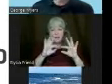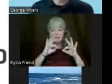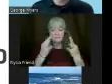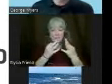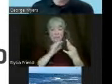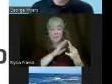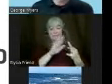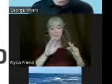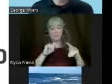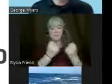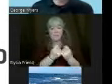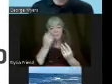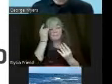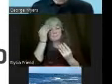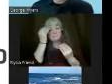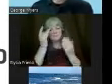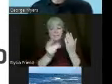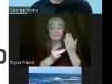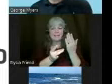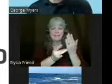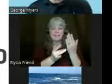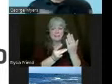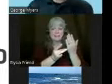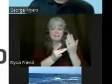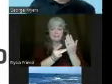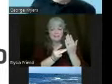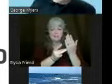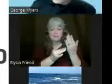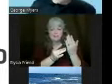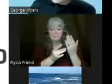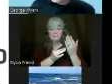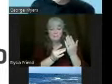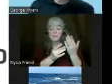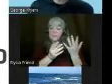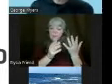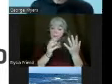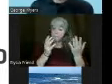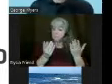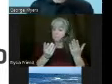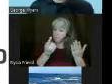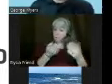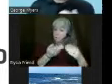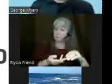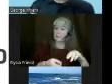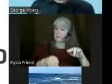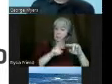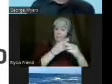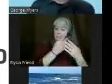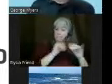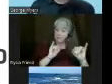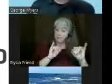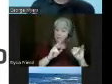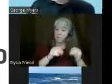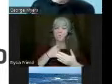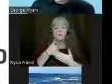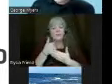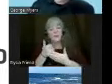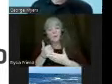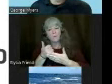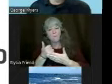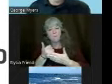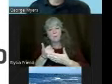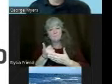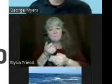teams who are considering technology as either a way to increase independence or as a way to help cover